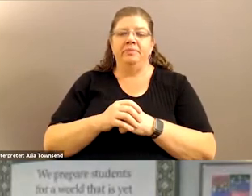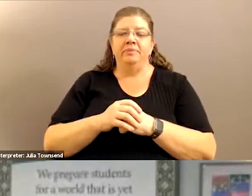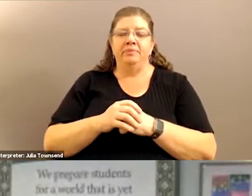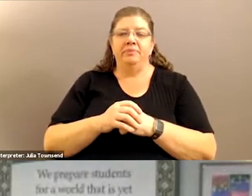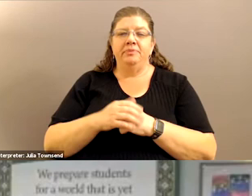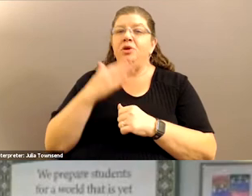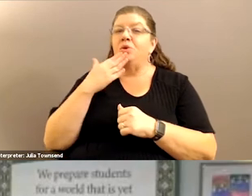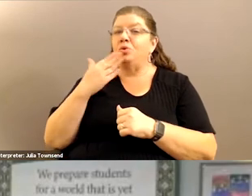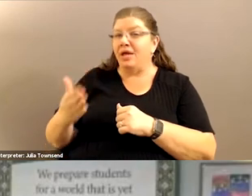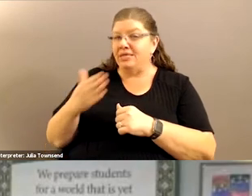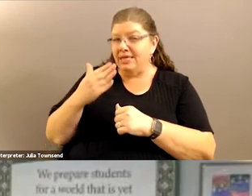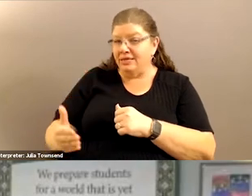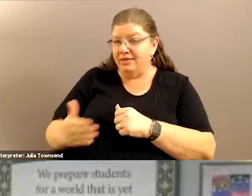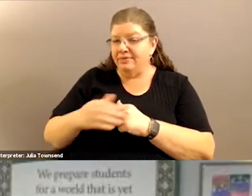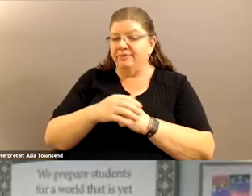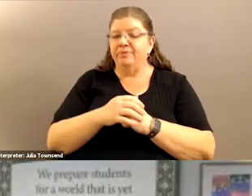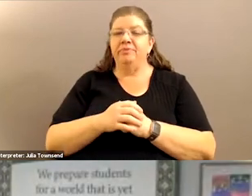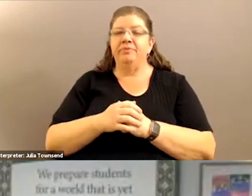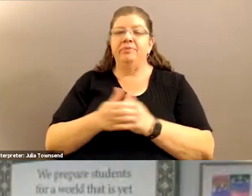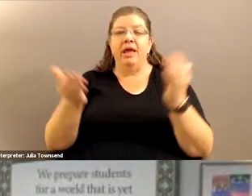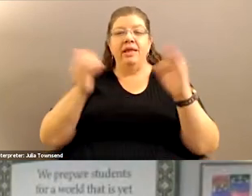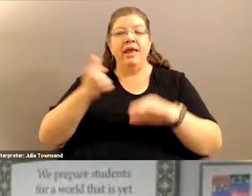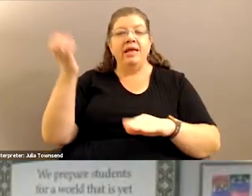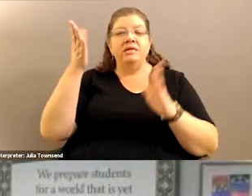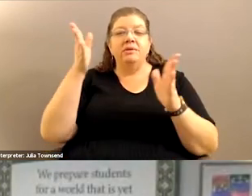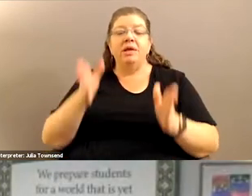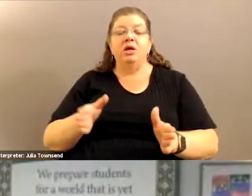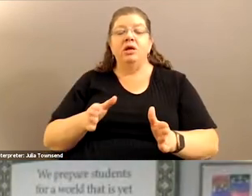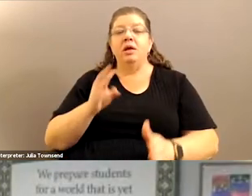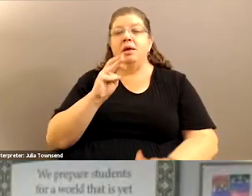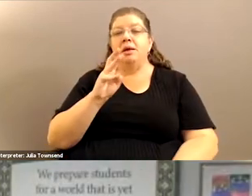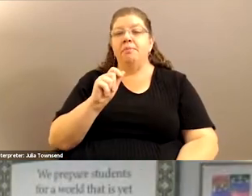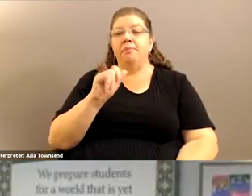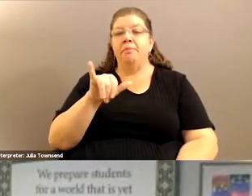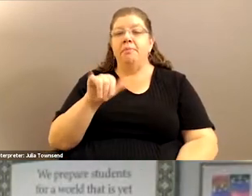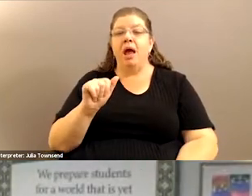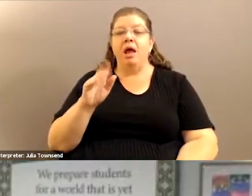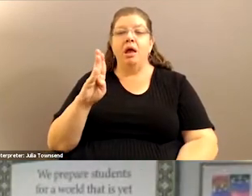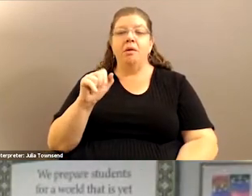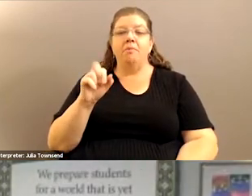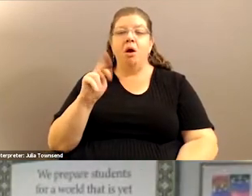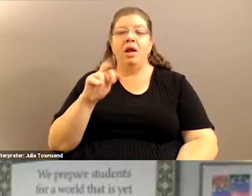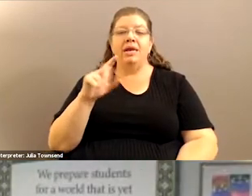gracias our next speaker is maya barnett